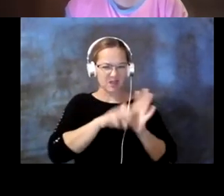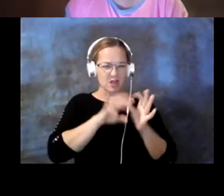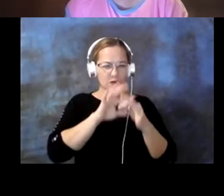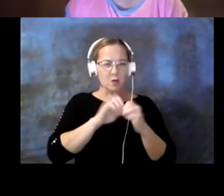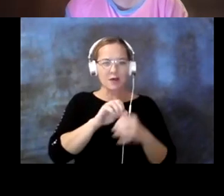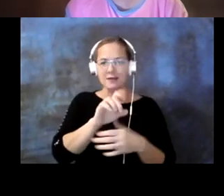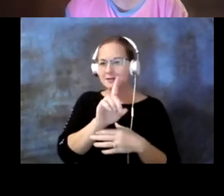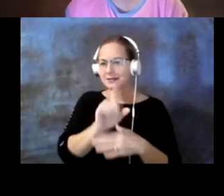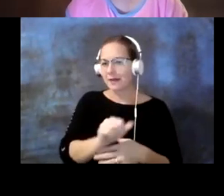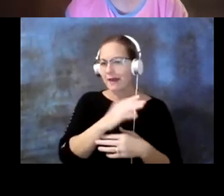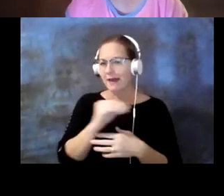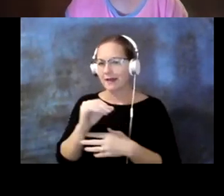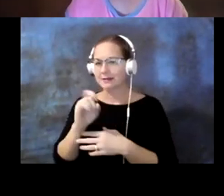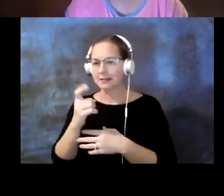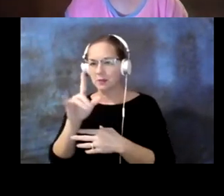Robin, do you want to answer this?